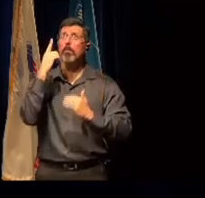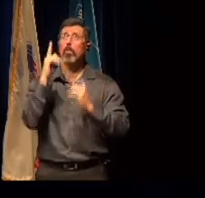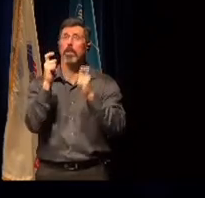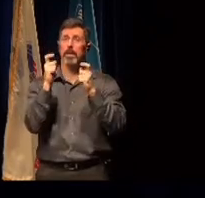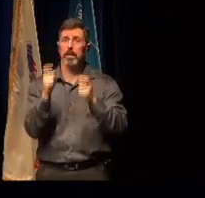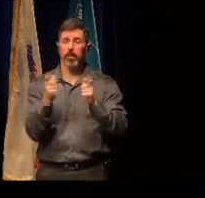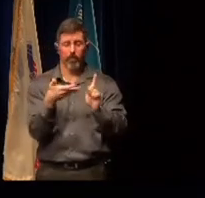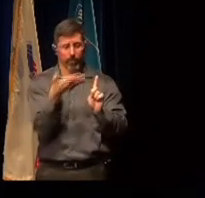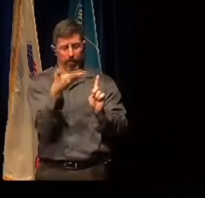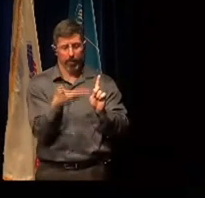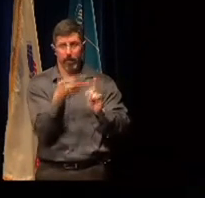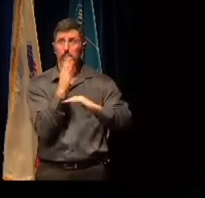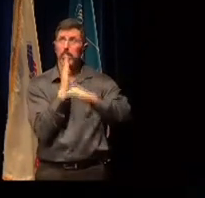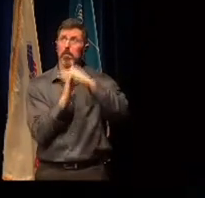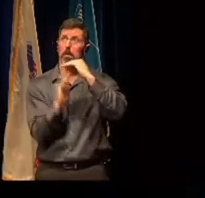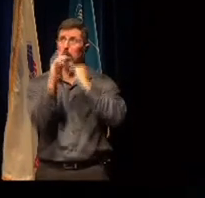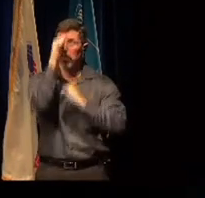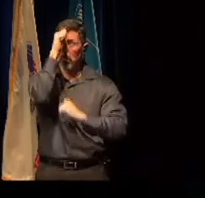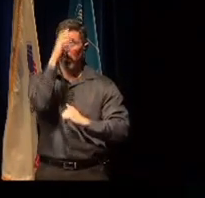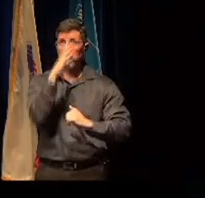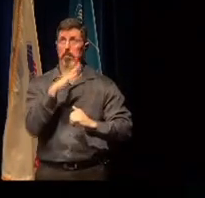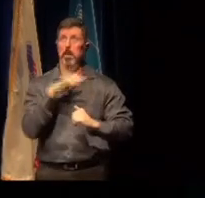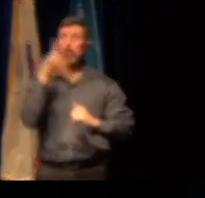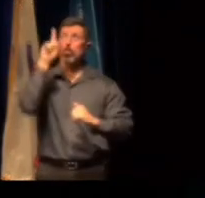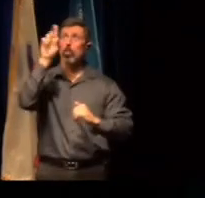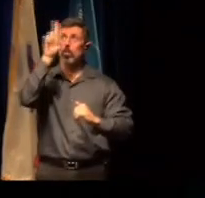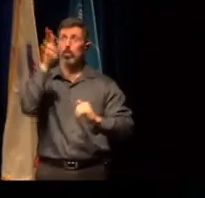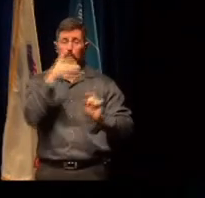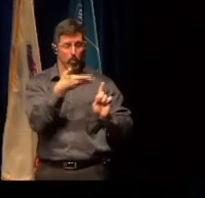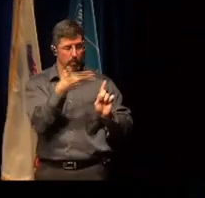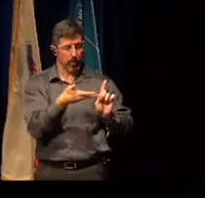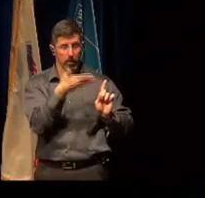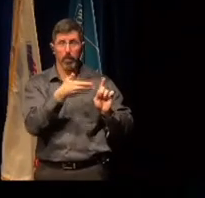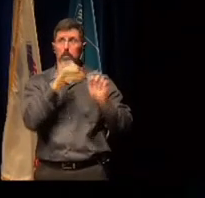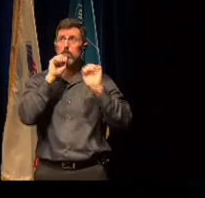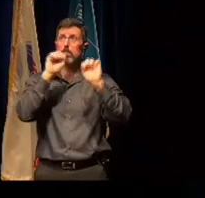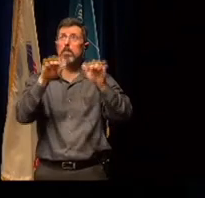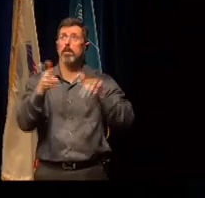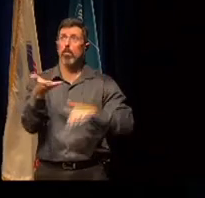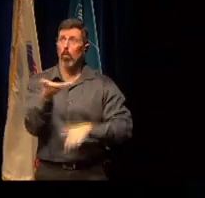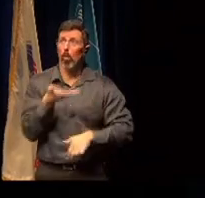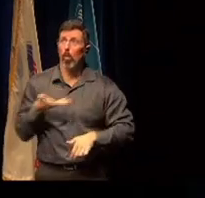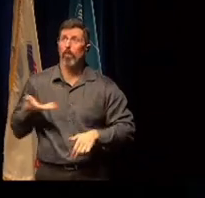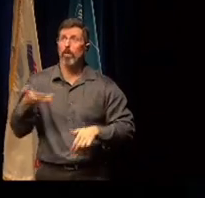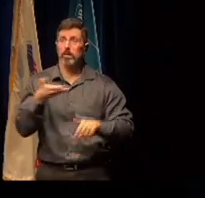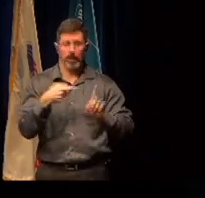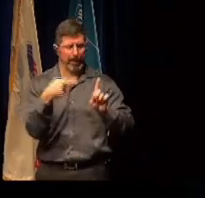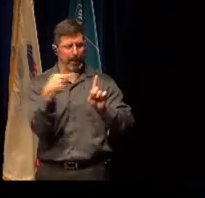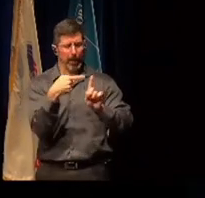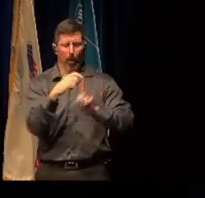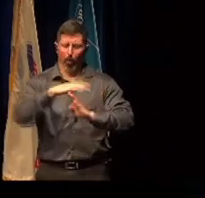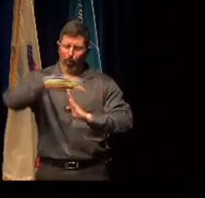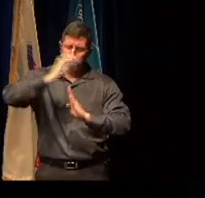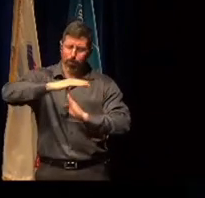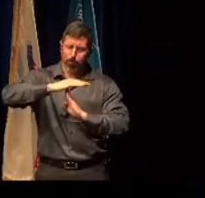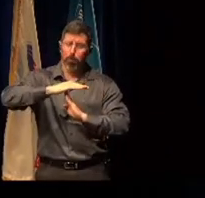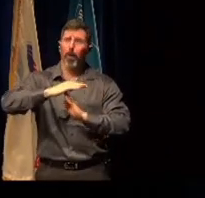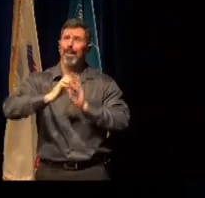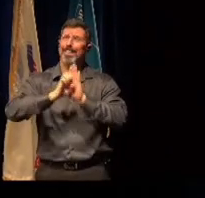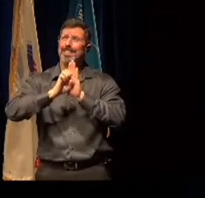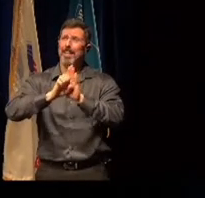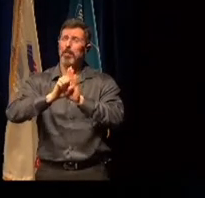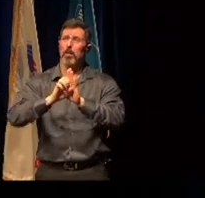humble man who you used to bless all of us. He was the ultimate example of Christ-likeness.